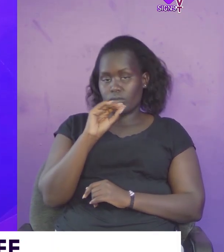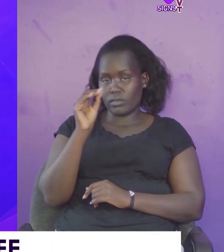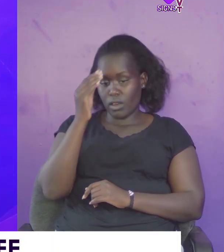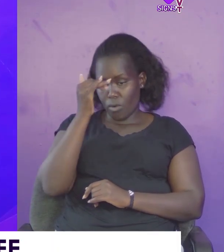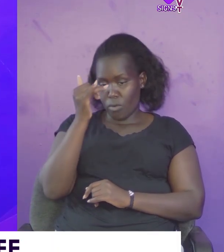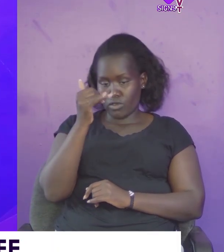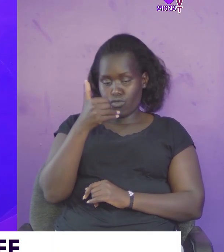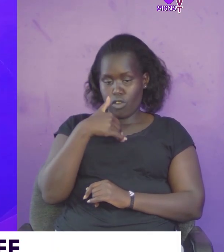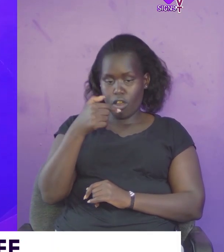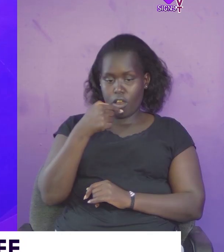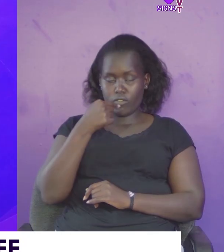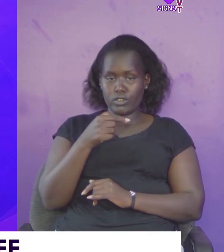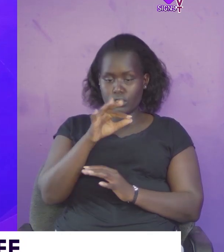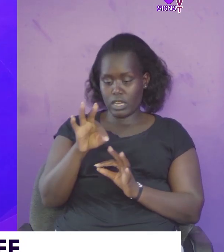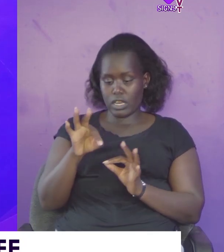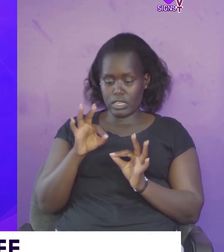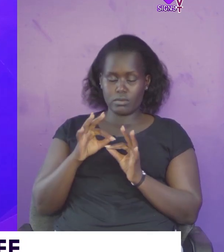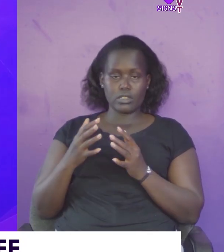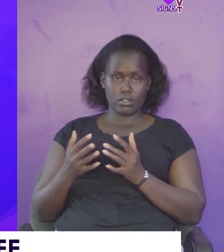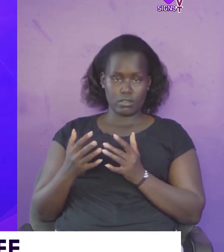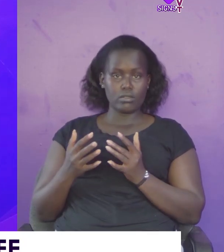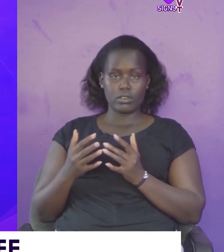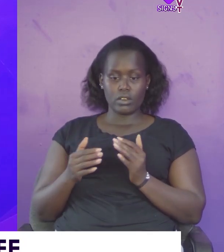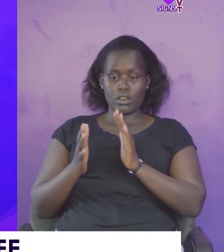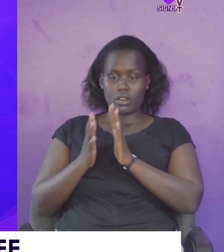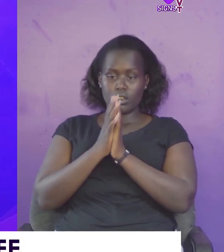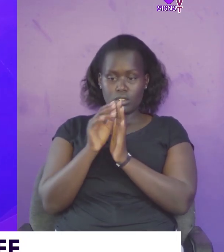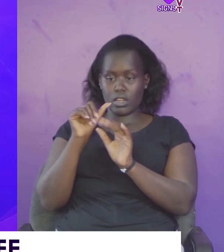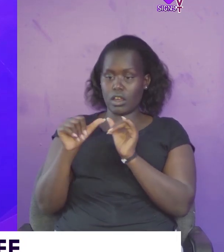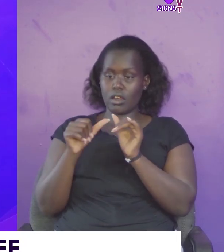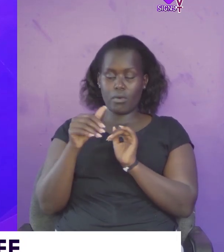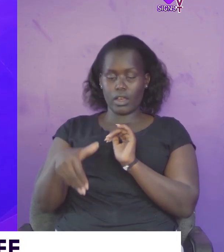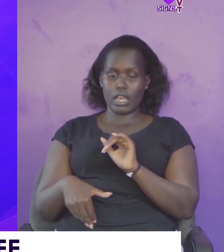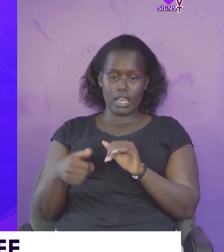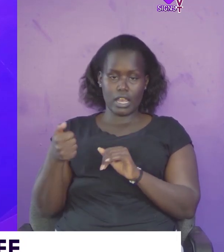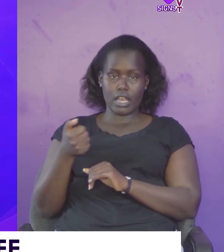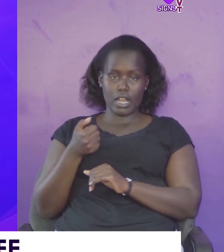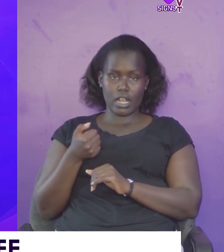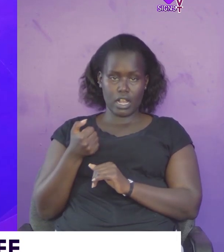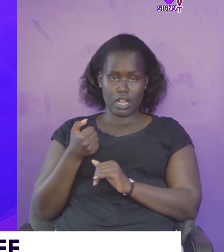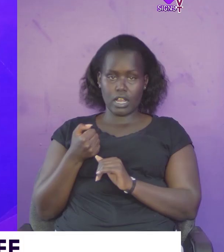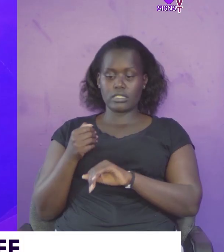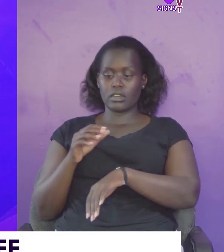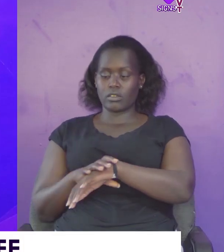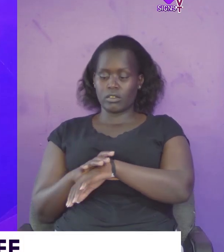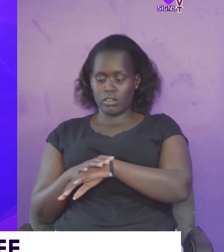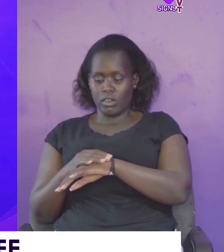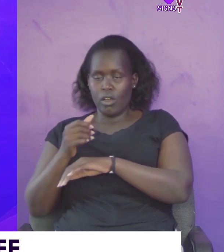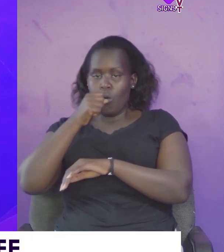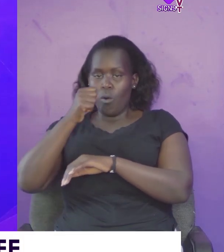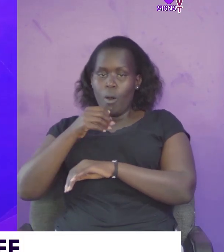have to say, especially historia, young girls falling for older men because